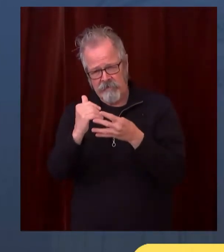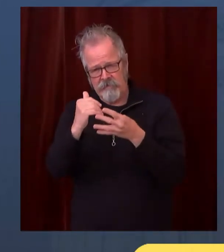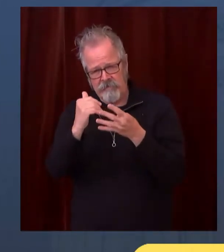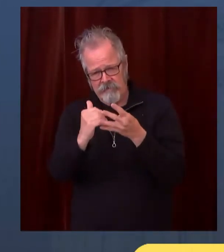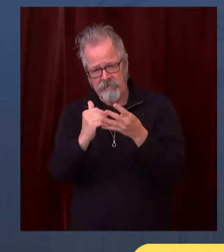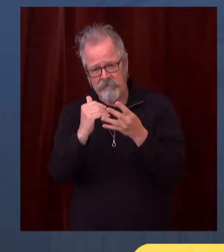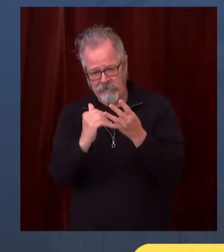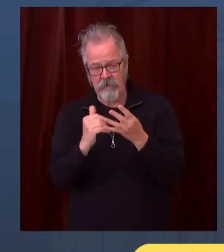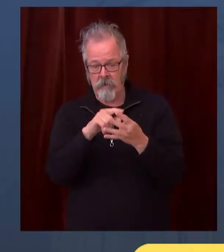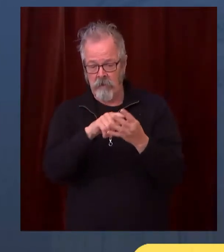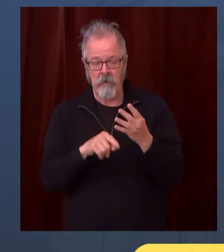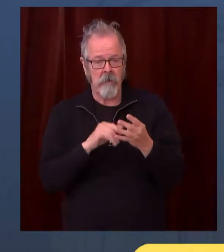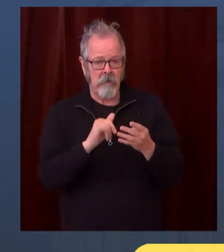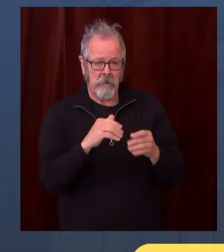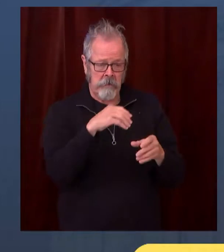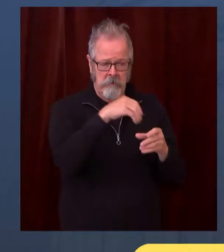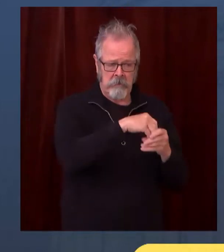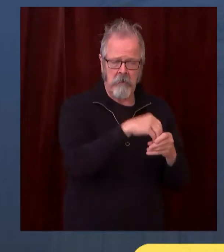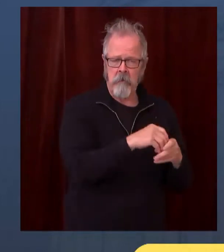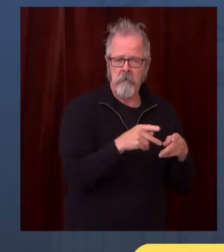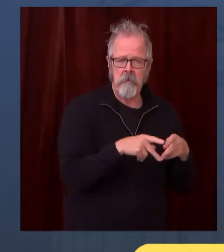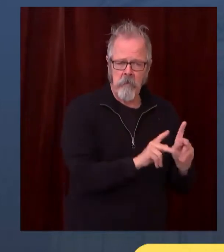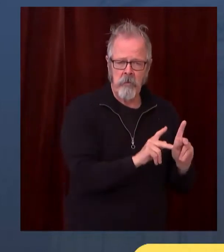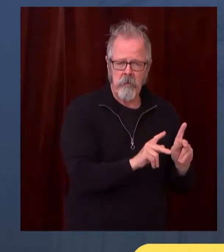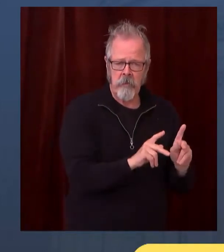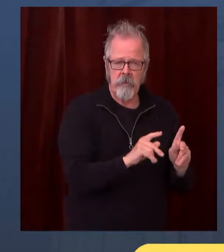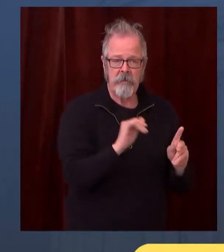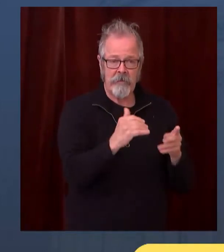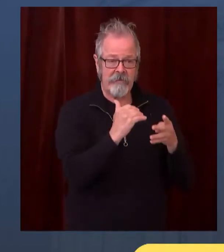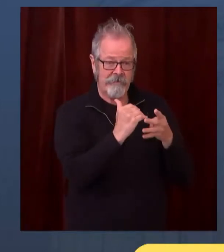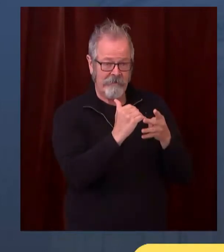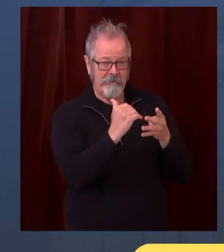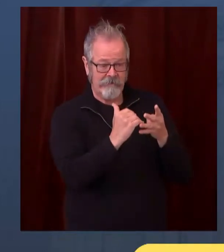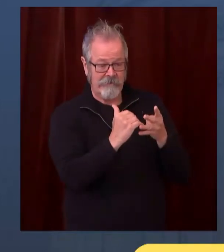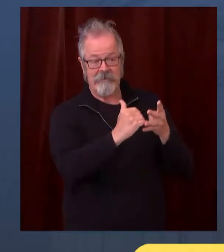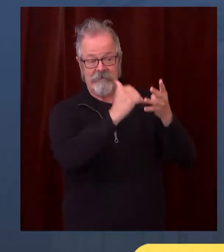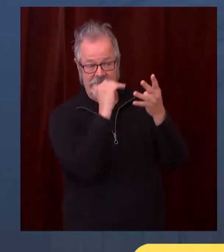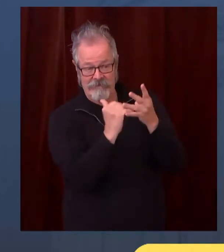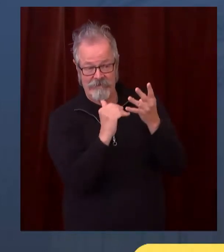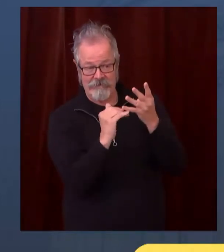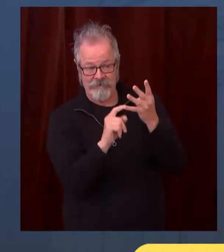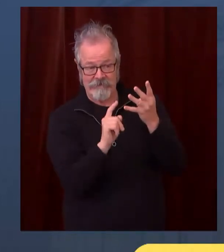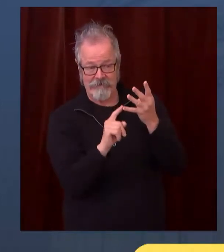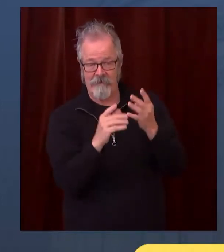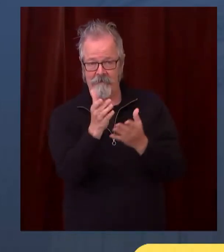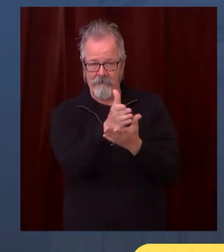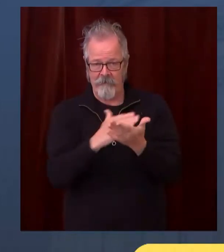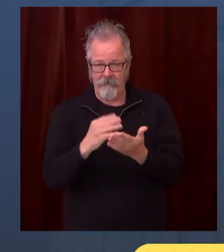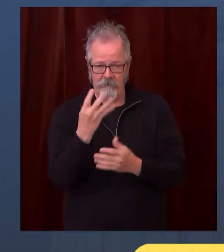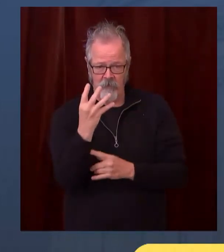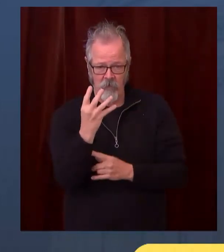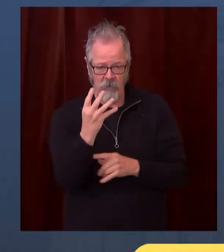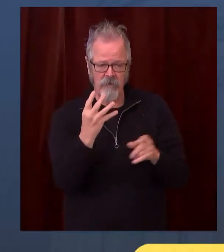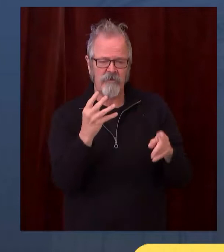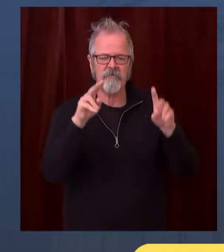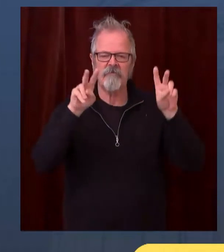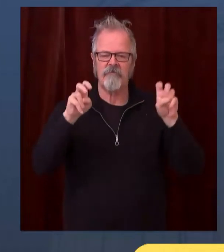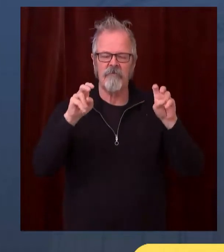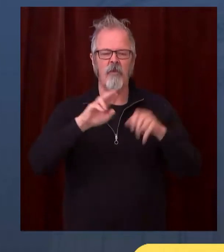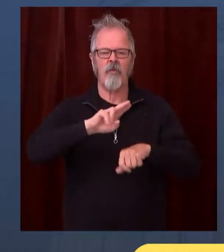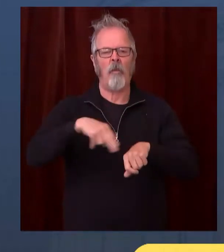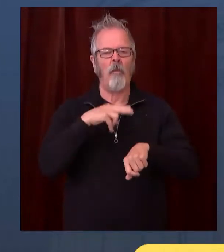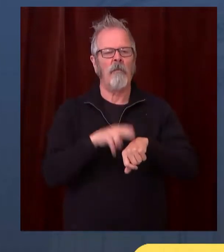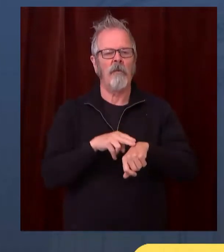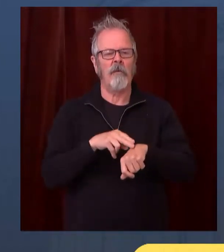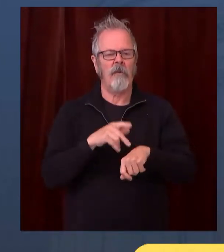protocols? Now, when we are in phase 4, of course, we're still going to need to maintain our requirements regarding testing guidance